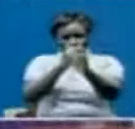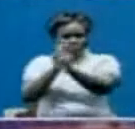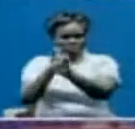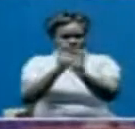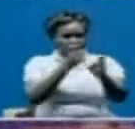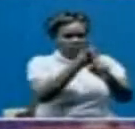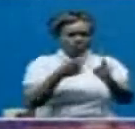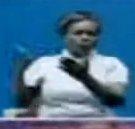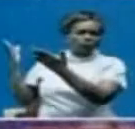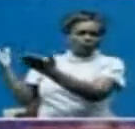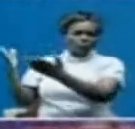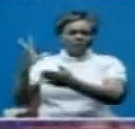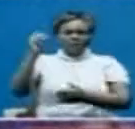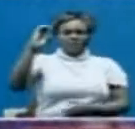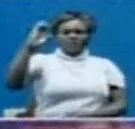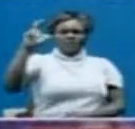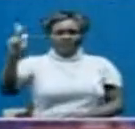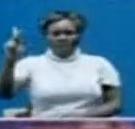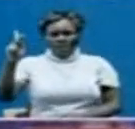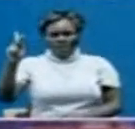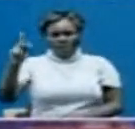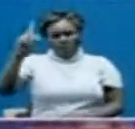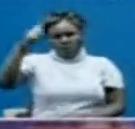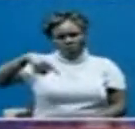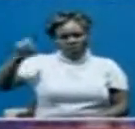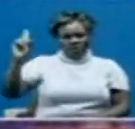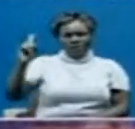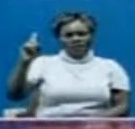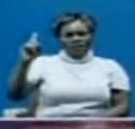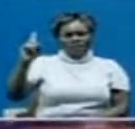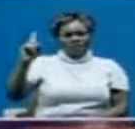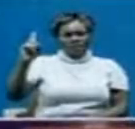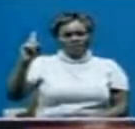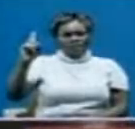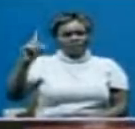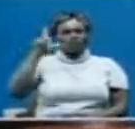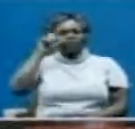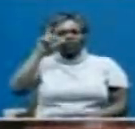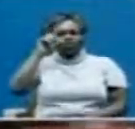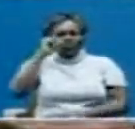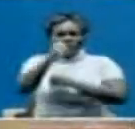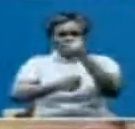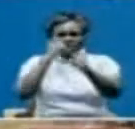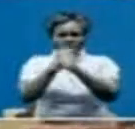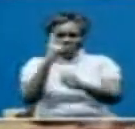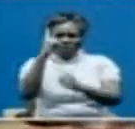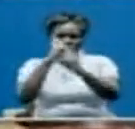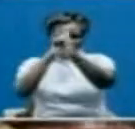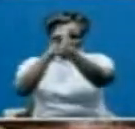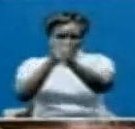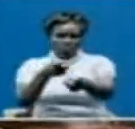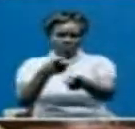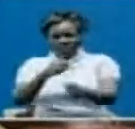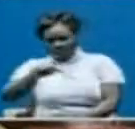starting with Media Council of Kenya, winner, photographer of the year. That's just one of them. As we go